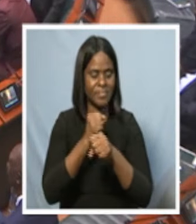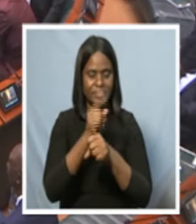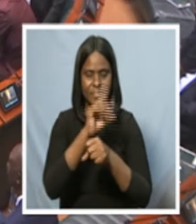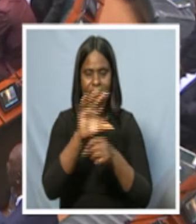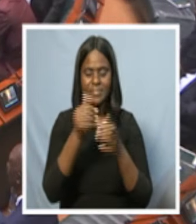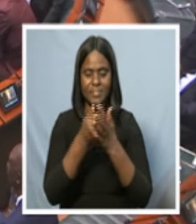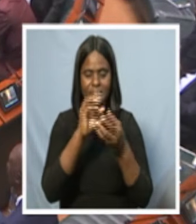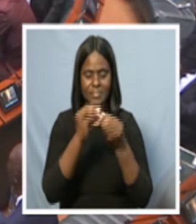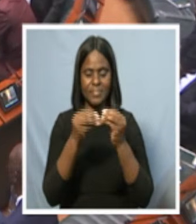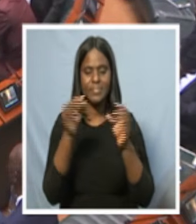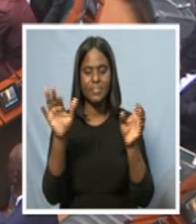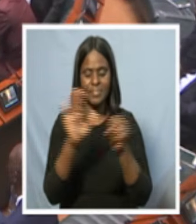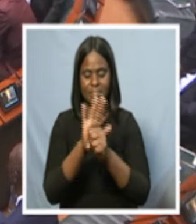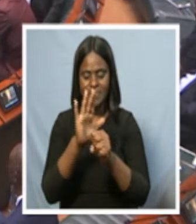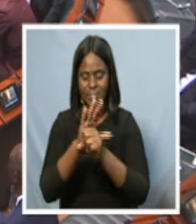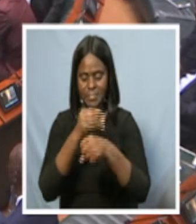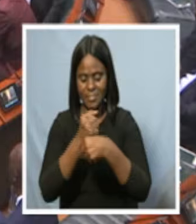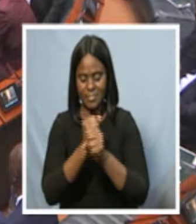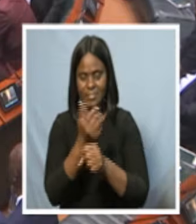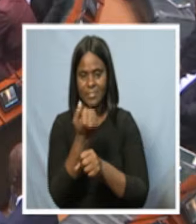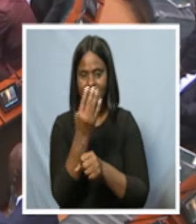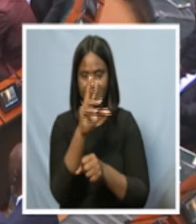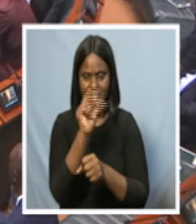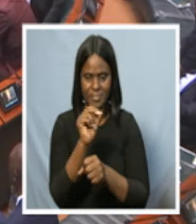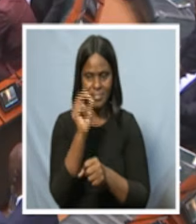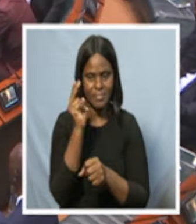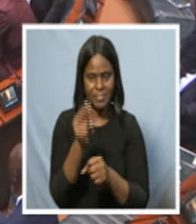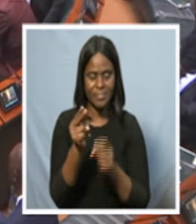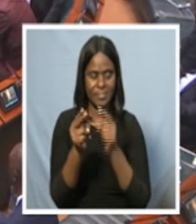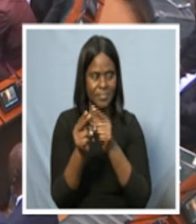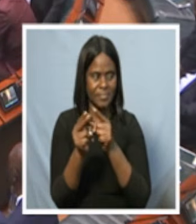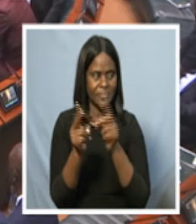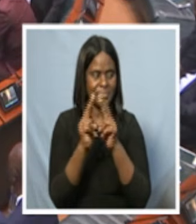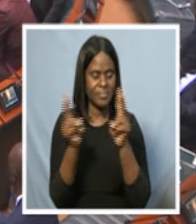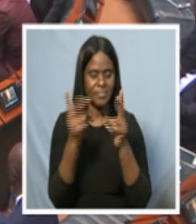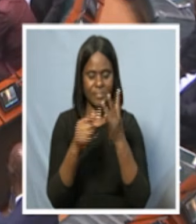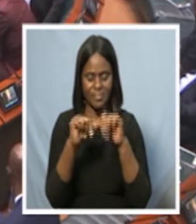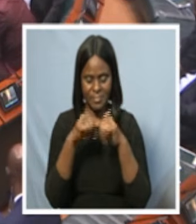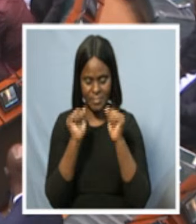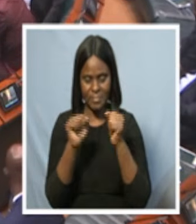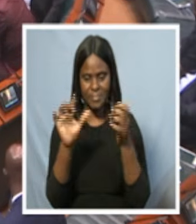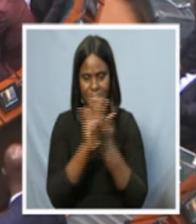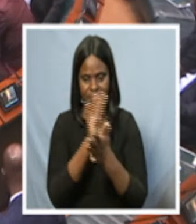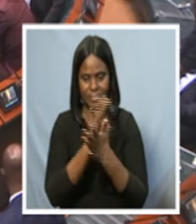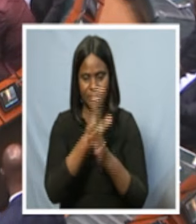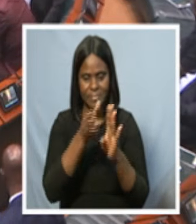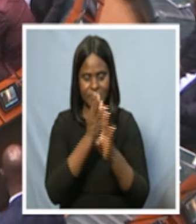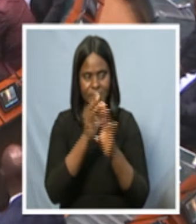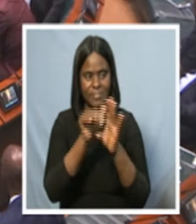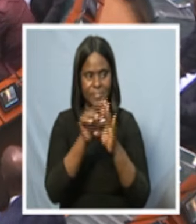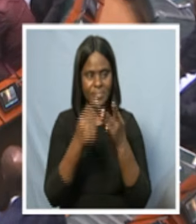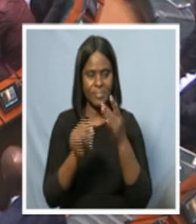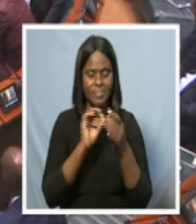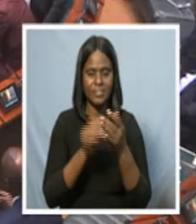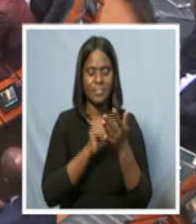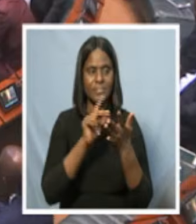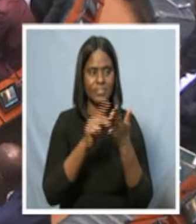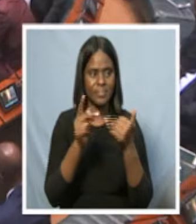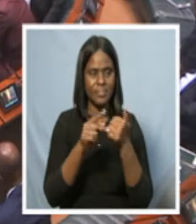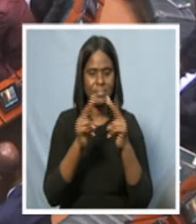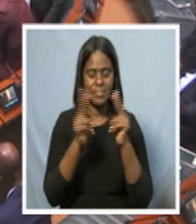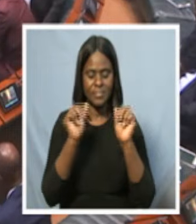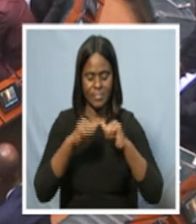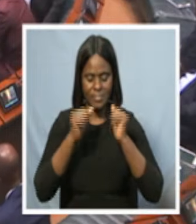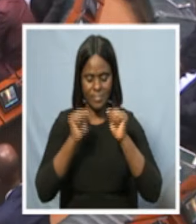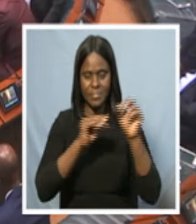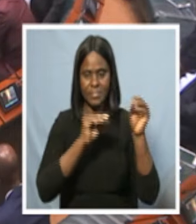the quorum is formed at 14:30 hours so that we can quickly go into our business so we